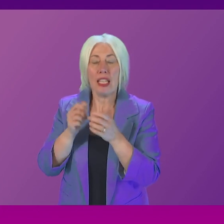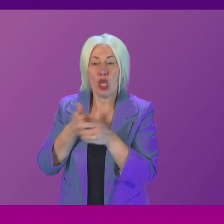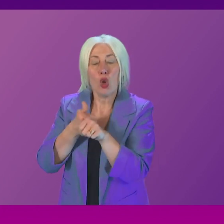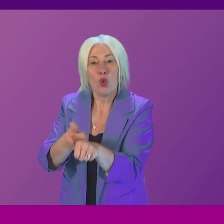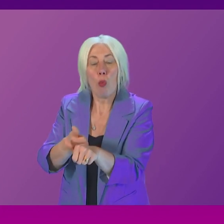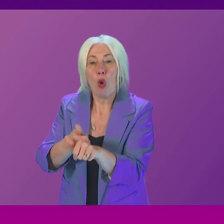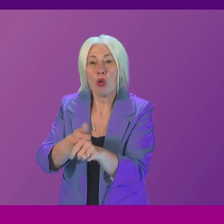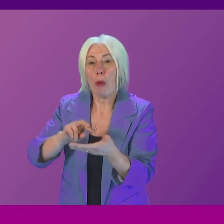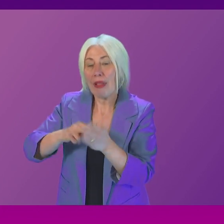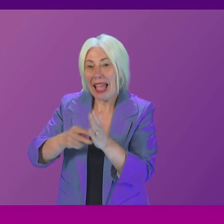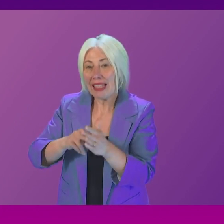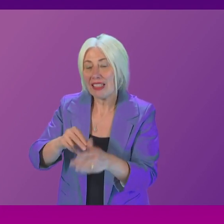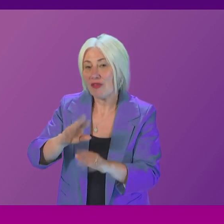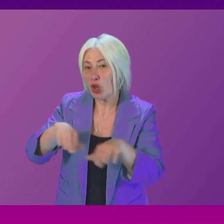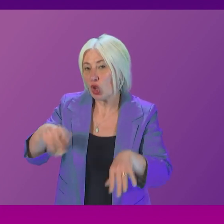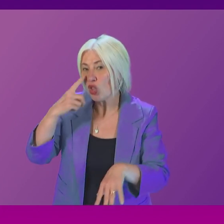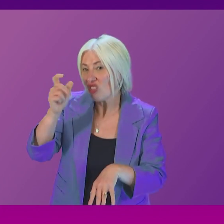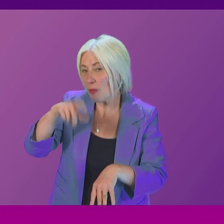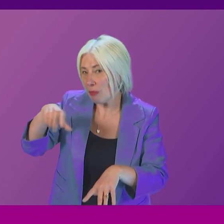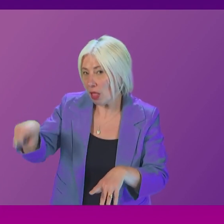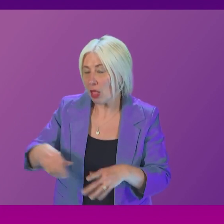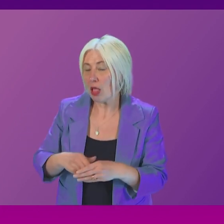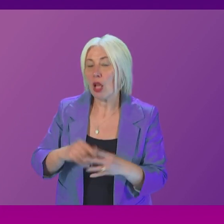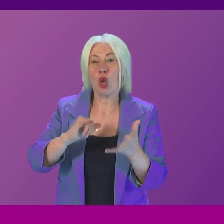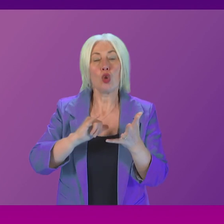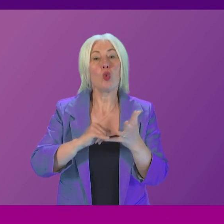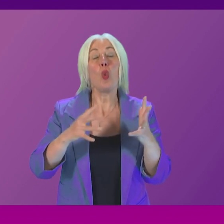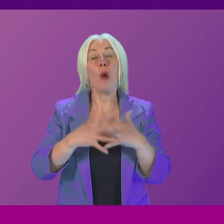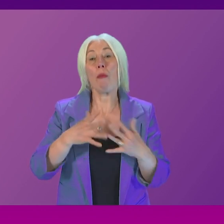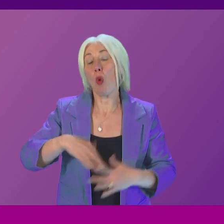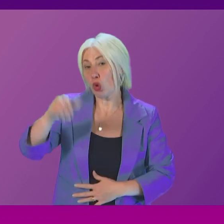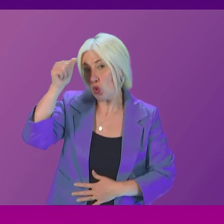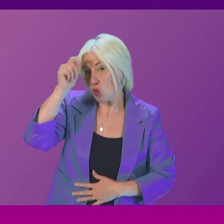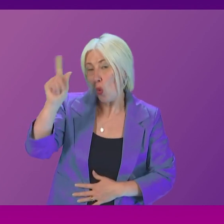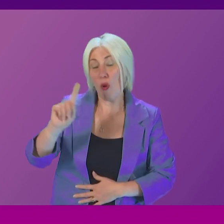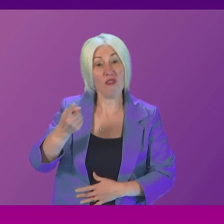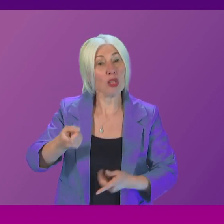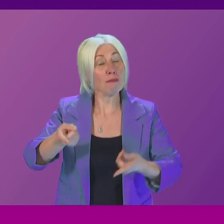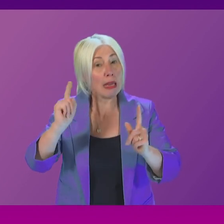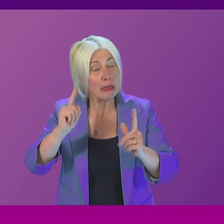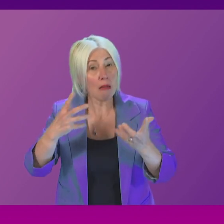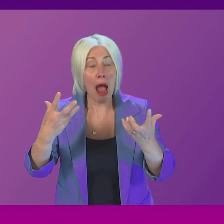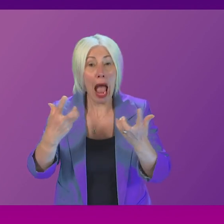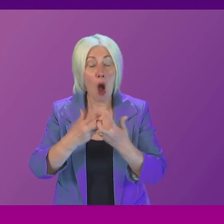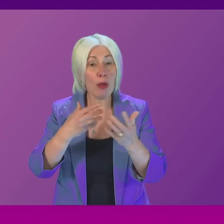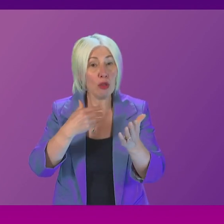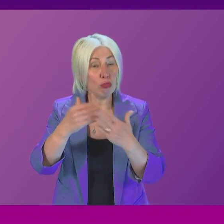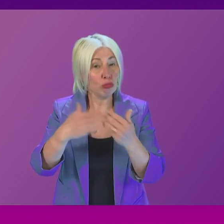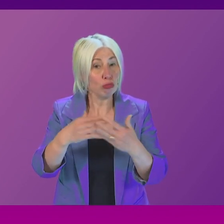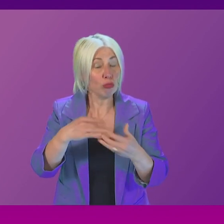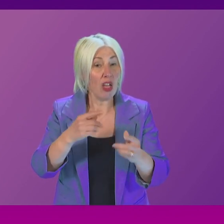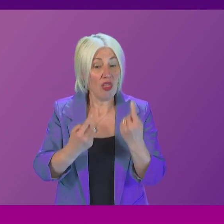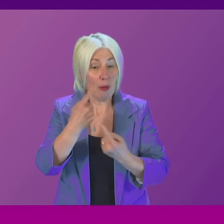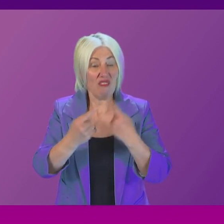children and young people. Sue Webber wants to know how the First Minister intends to address that data